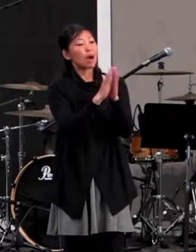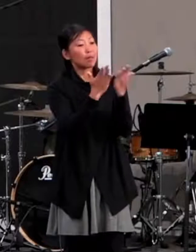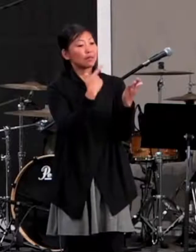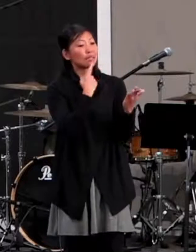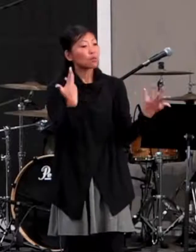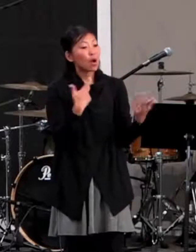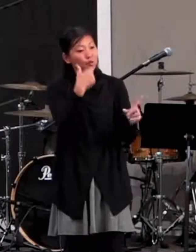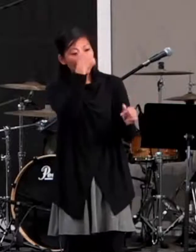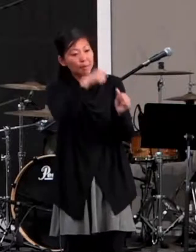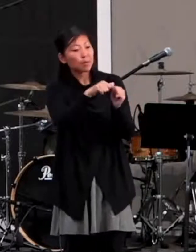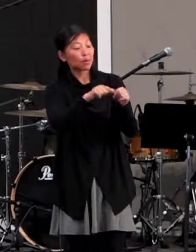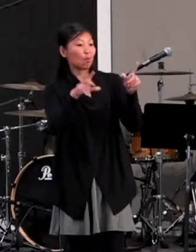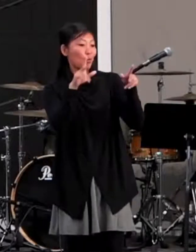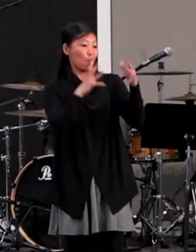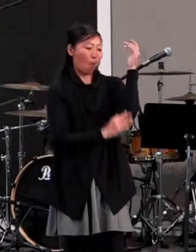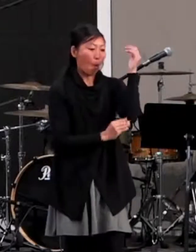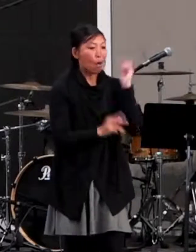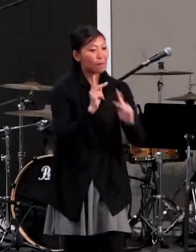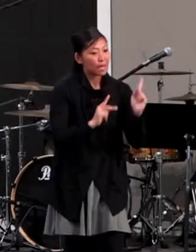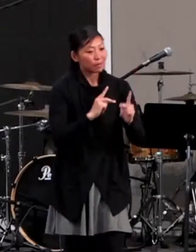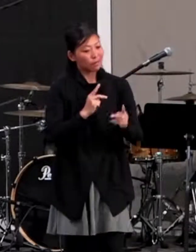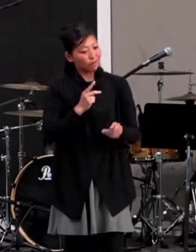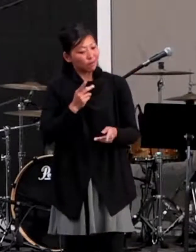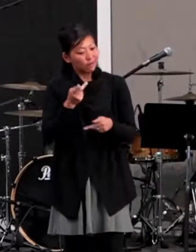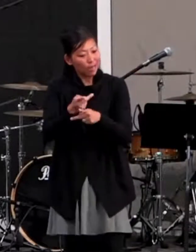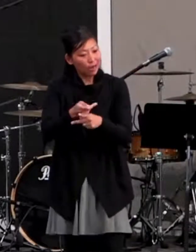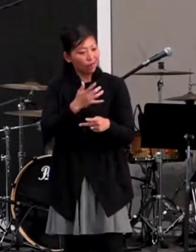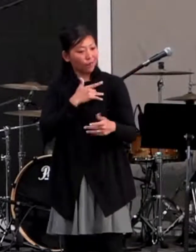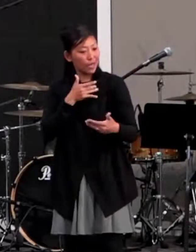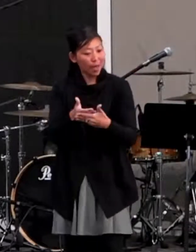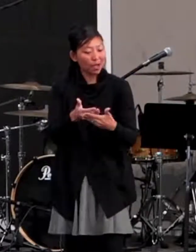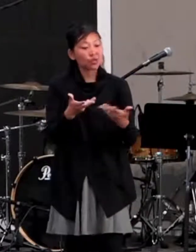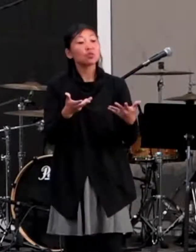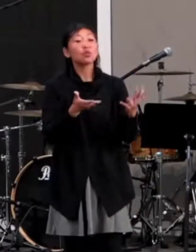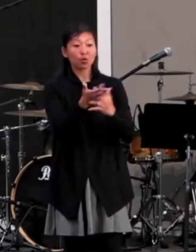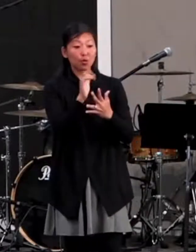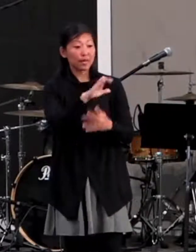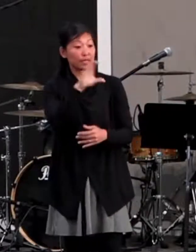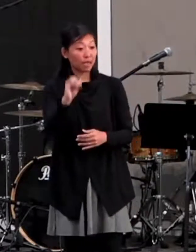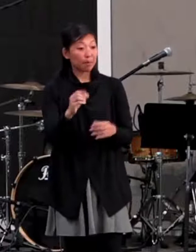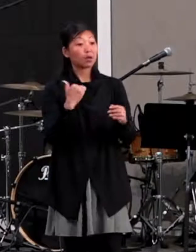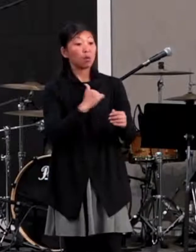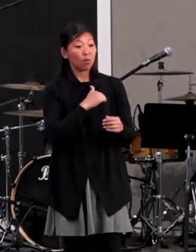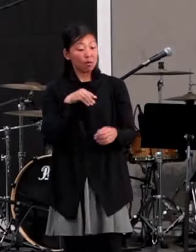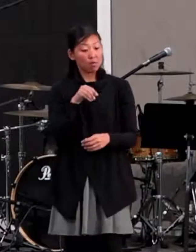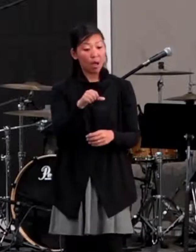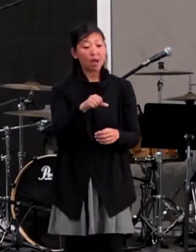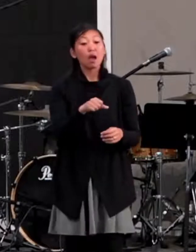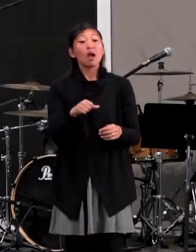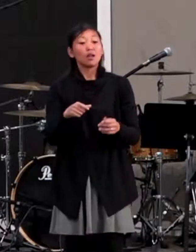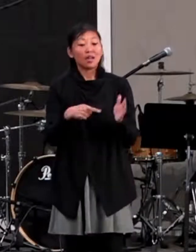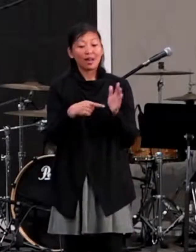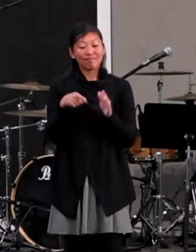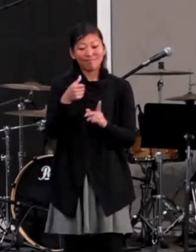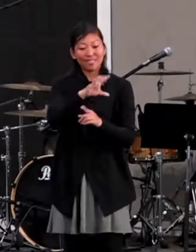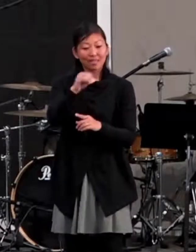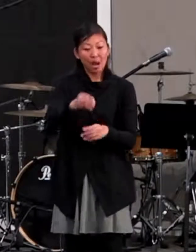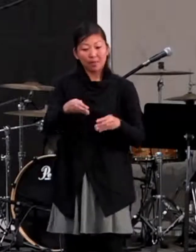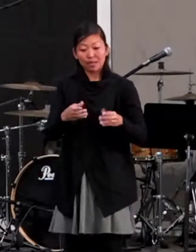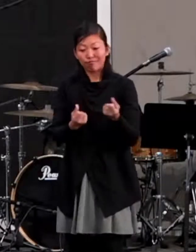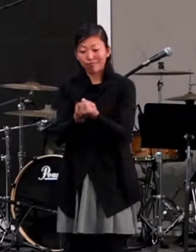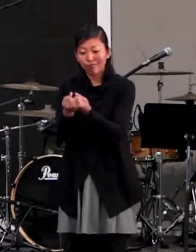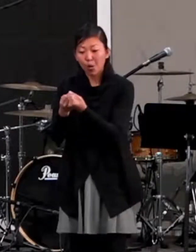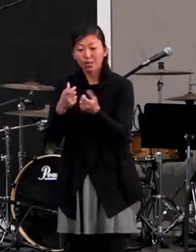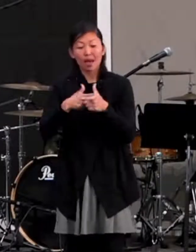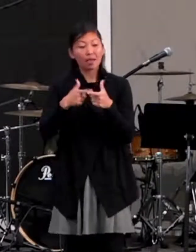There are so many kids in poverty, and through compassion, these kids are given hope. Every kid needs to be reminded that they are valuable, that God has a plan for their life, and that